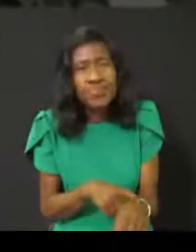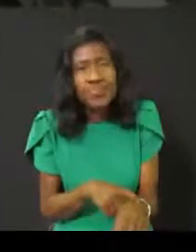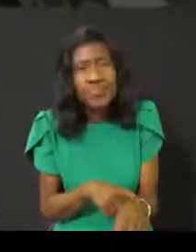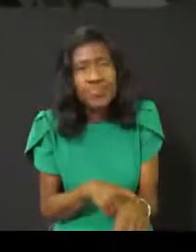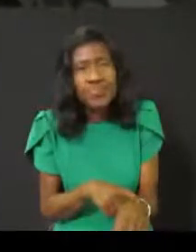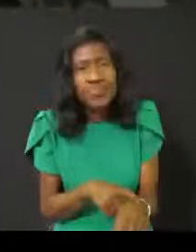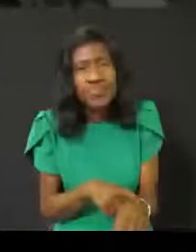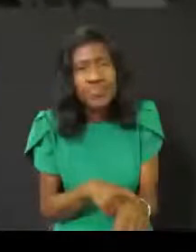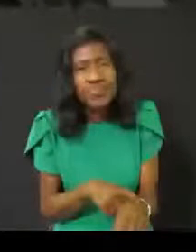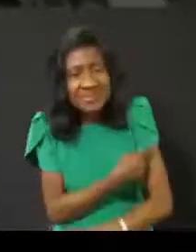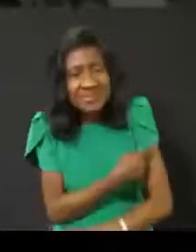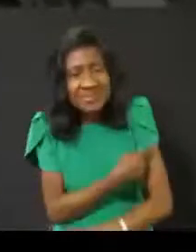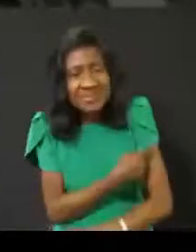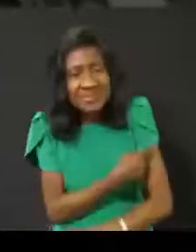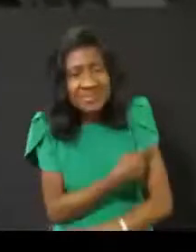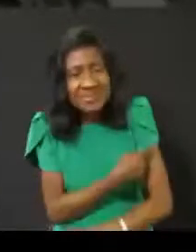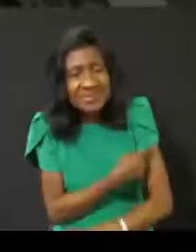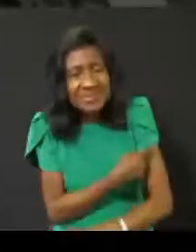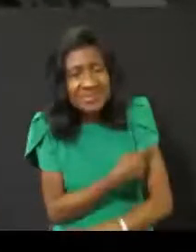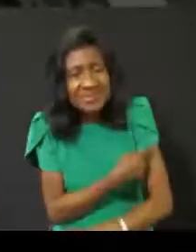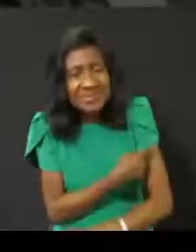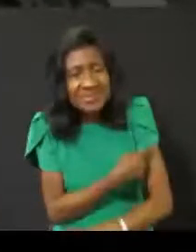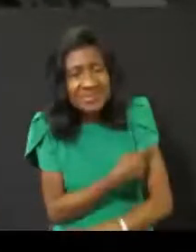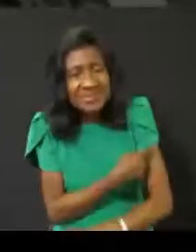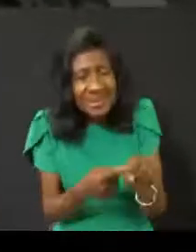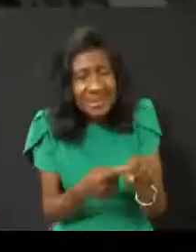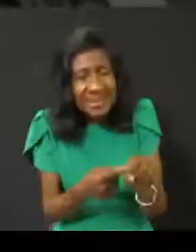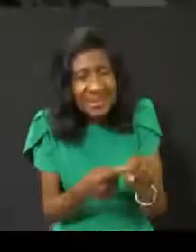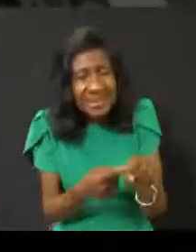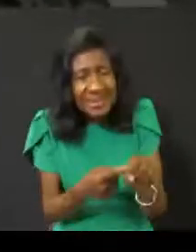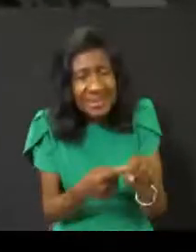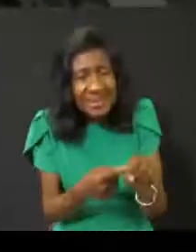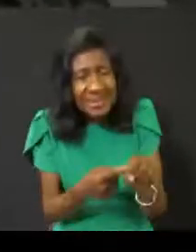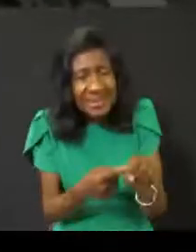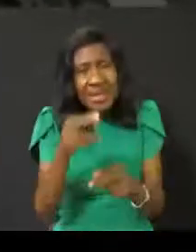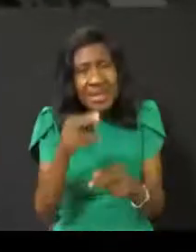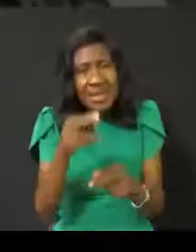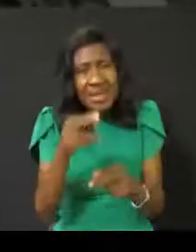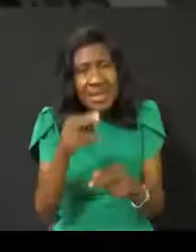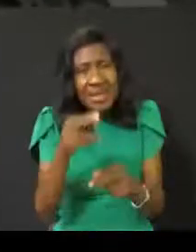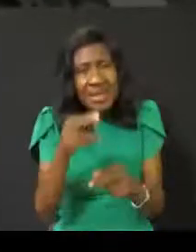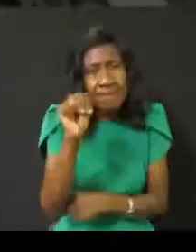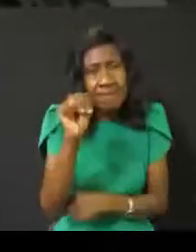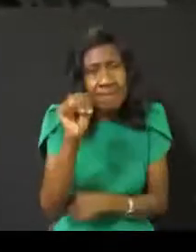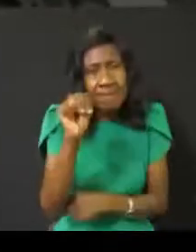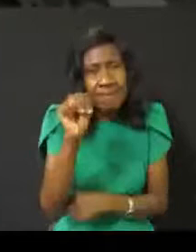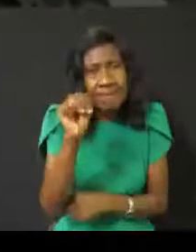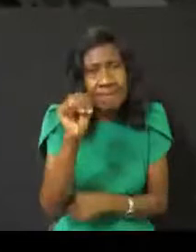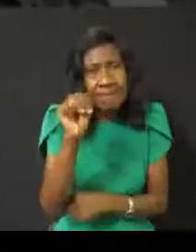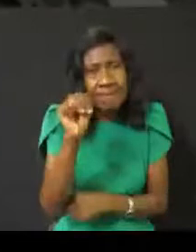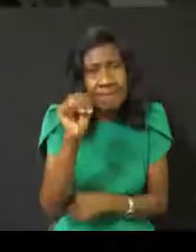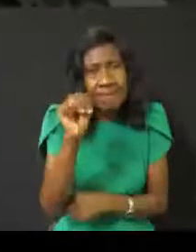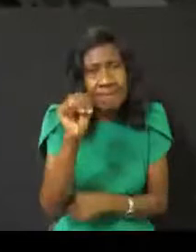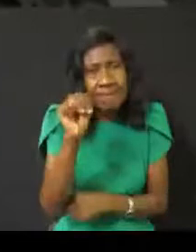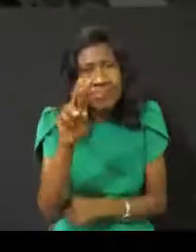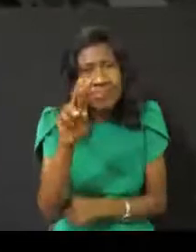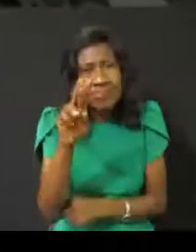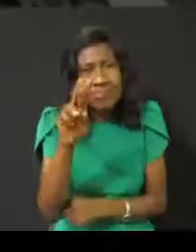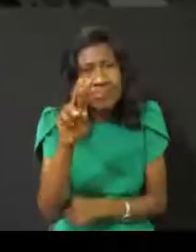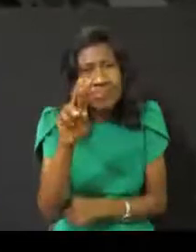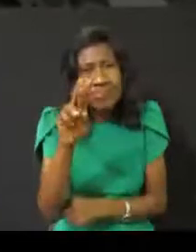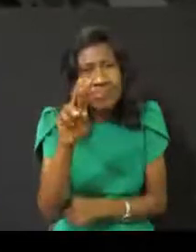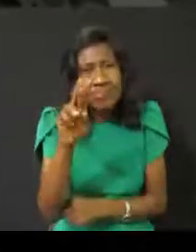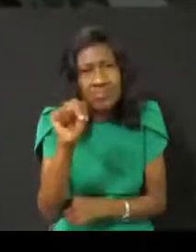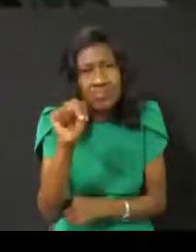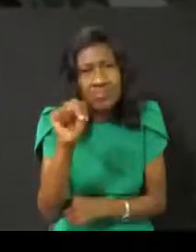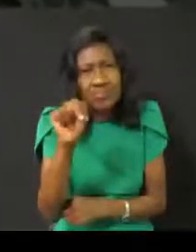smaller doses and have been successful, both Moderna and I think it was Janssen at smaller doses for the younger children. So it's good news. It's around the